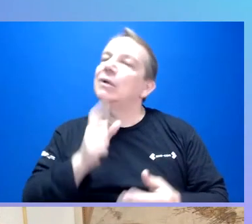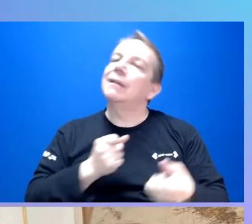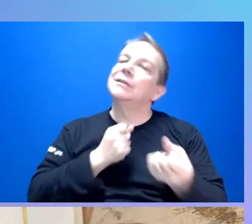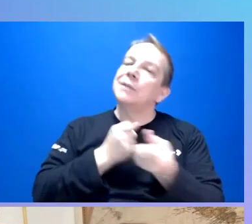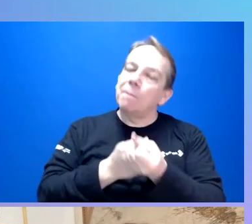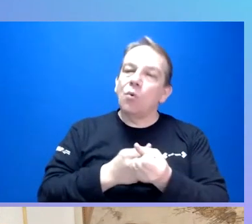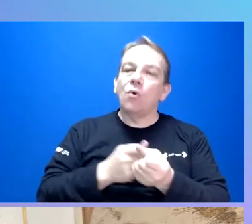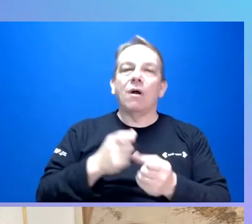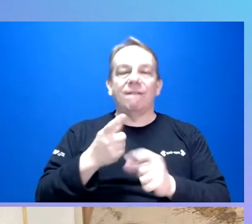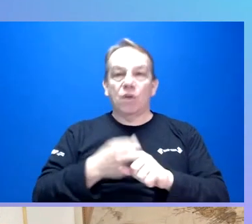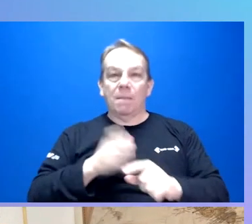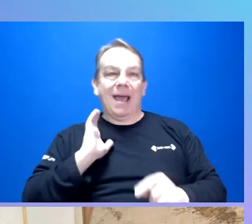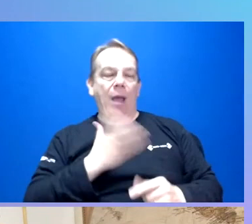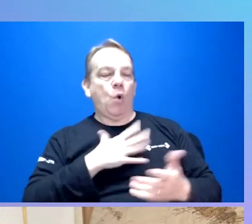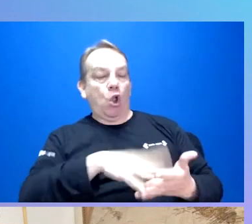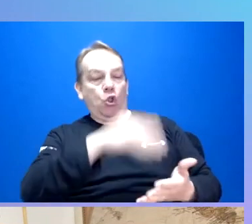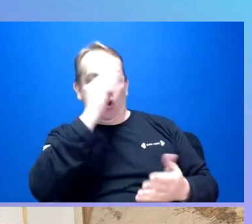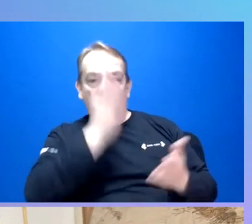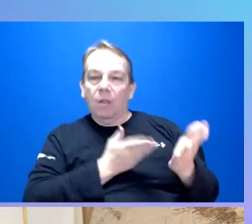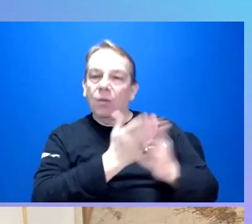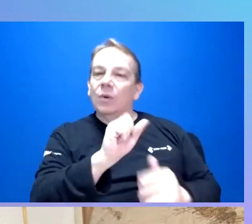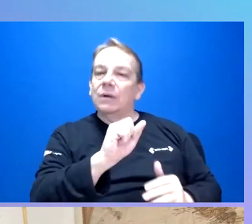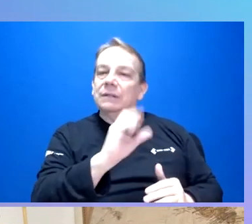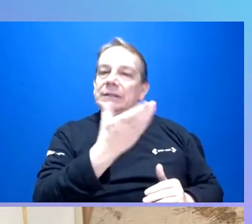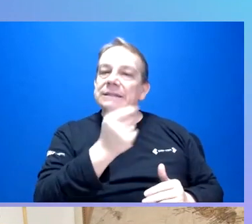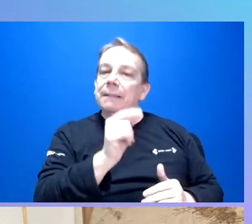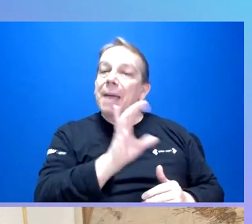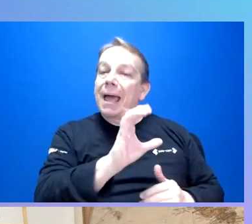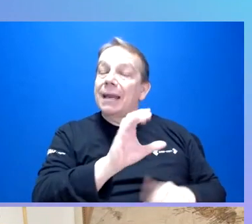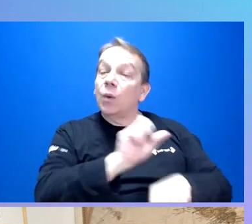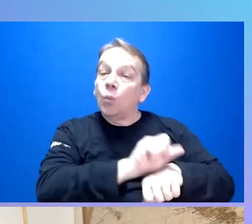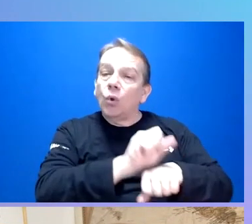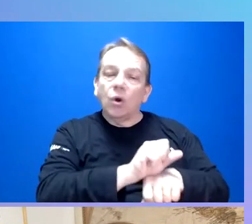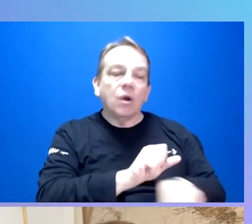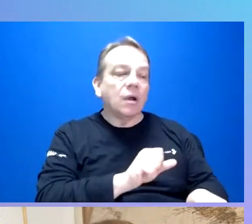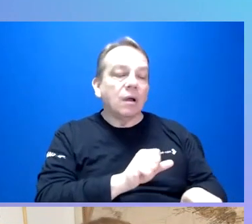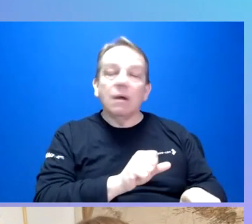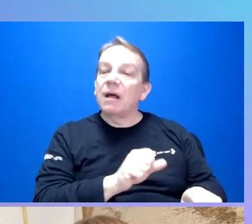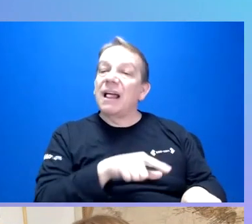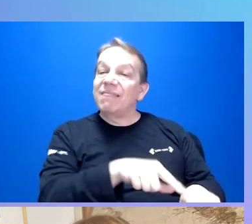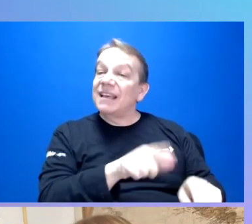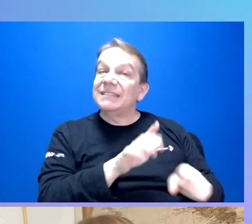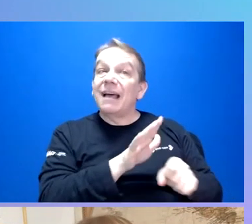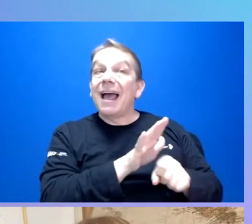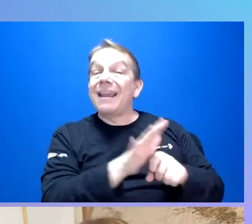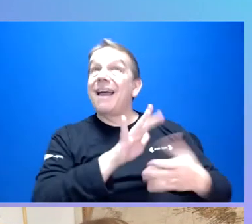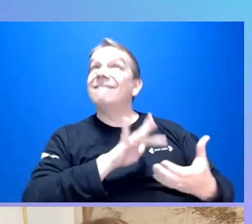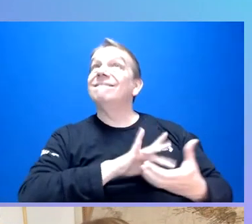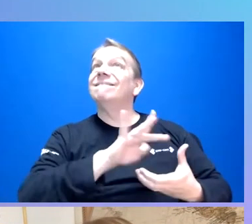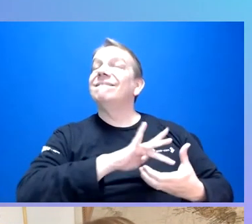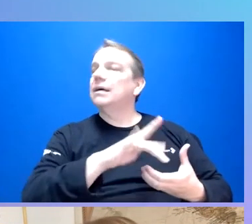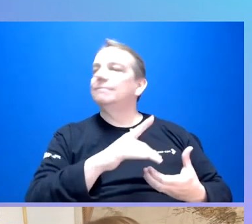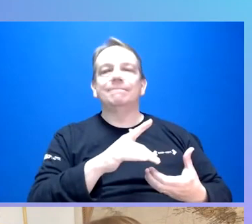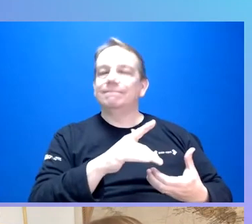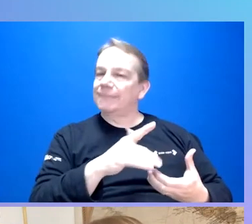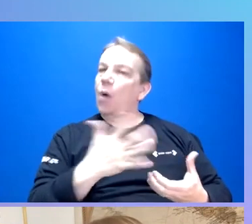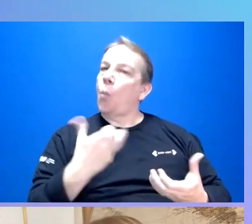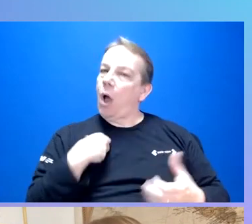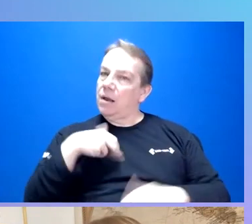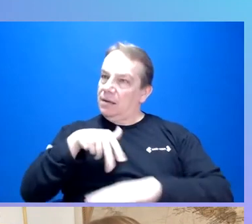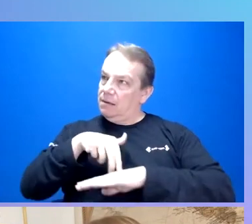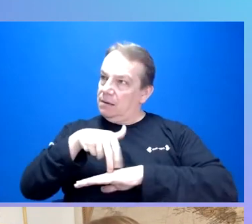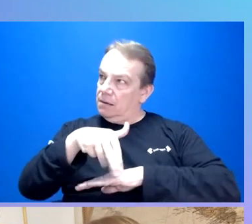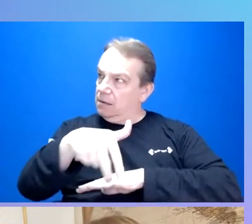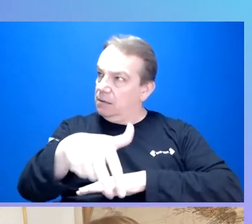schematics work, which is that digital screens can never represent touch or smell or sound in the truest sense.